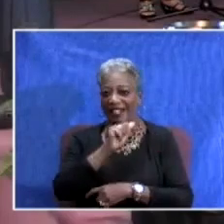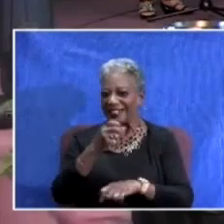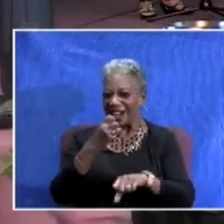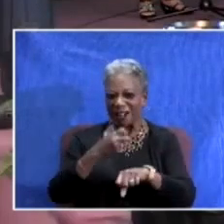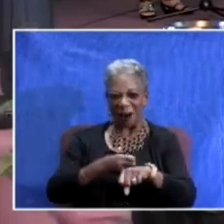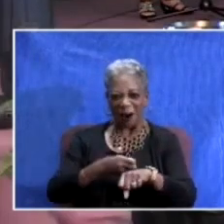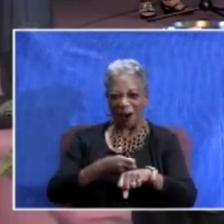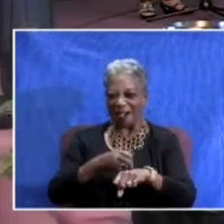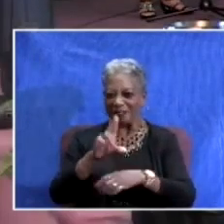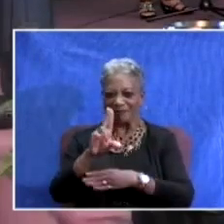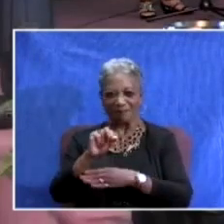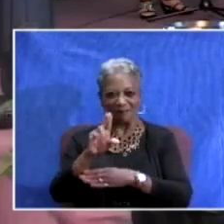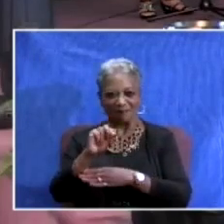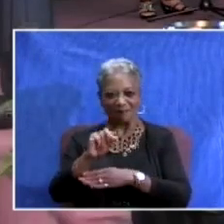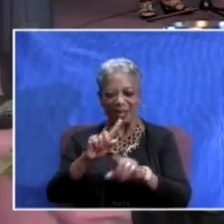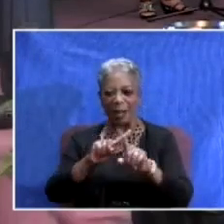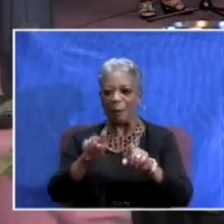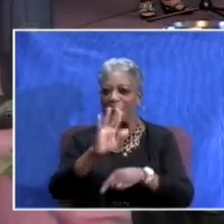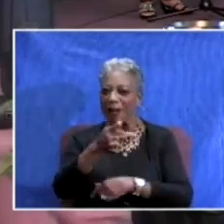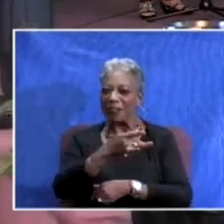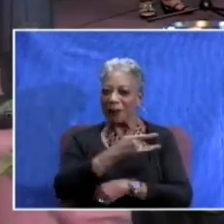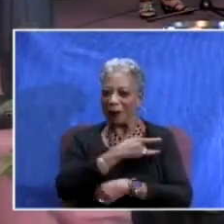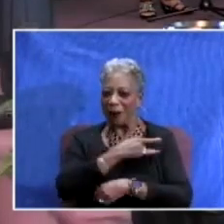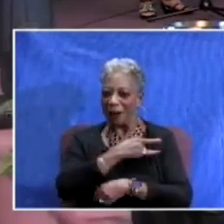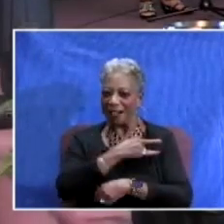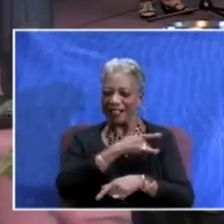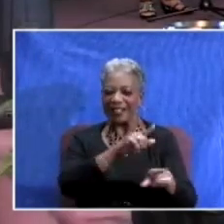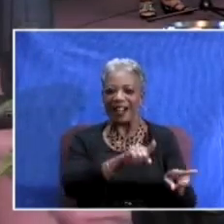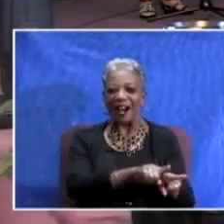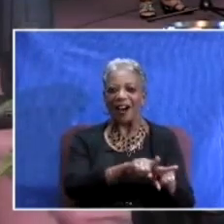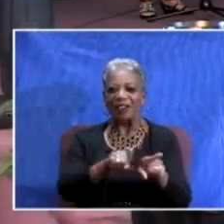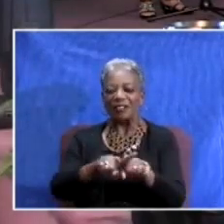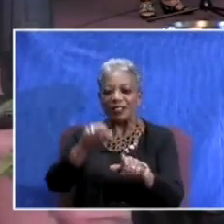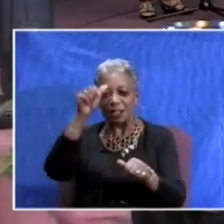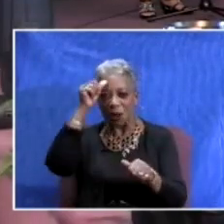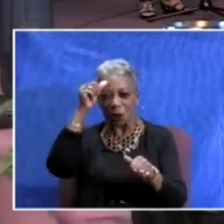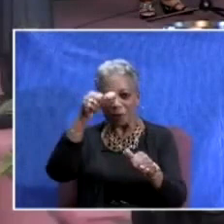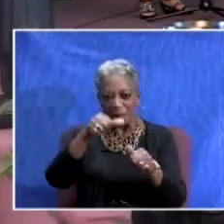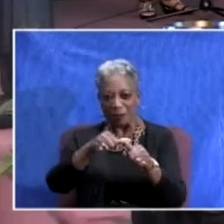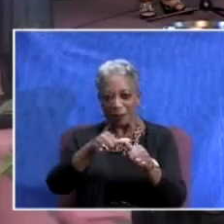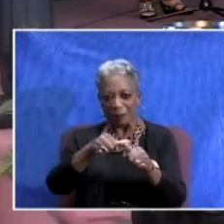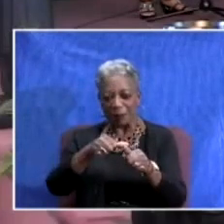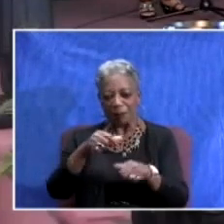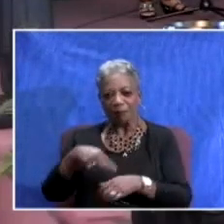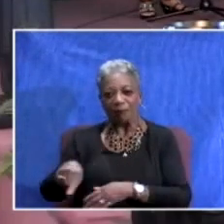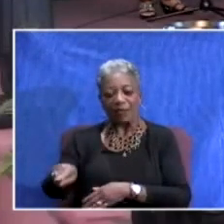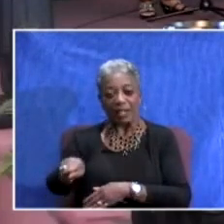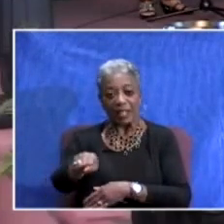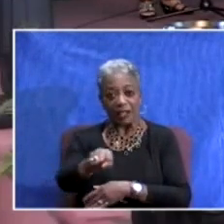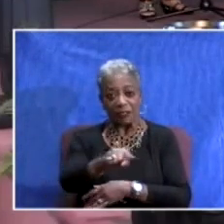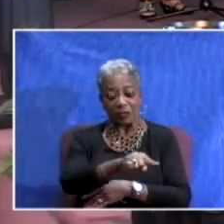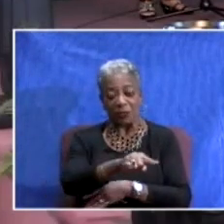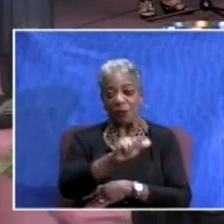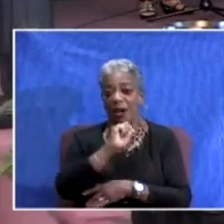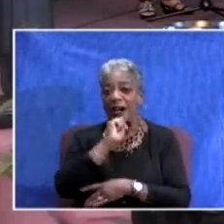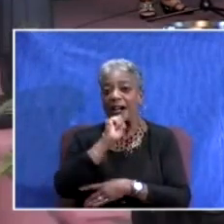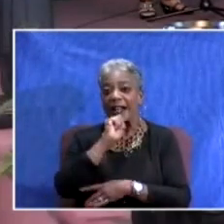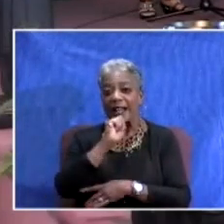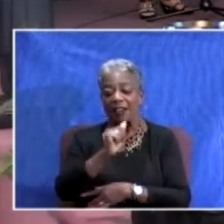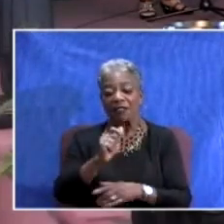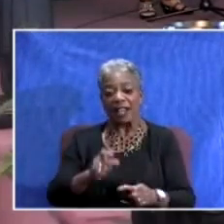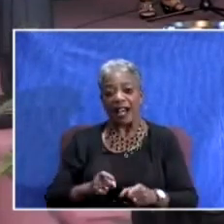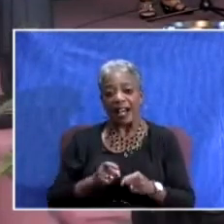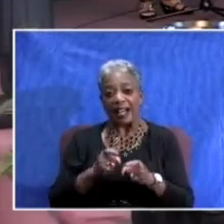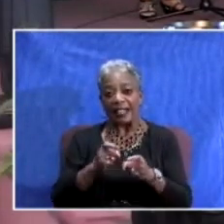but a heart thing. Also remember, if you have not placed your offertory